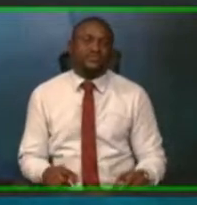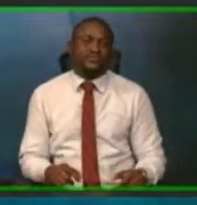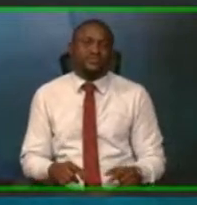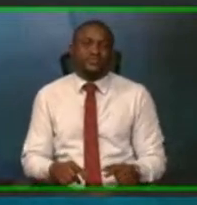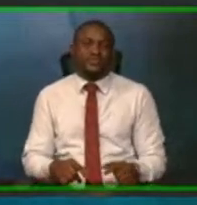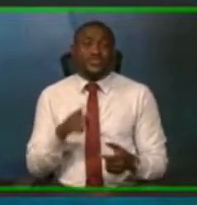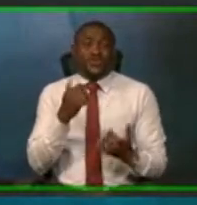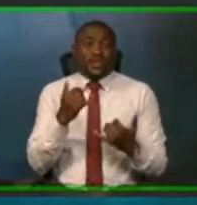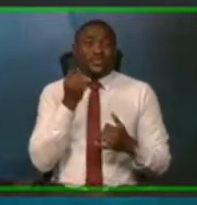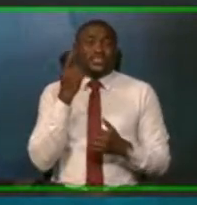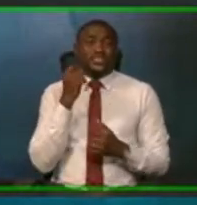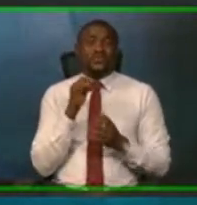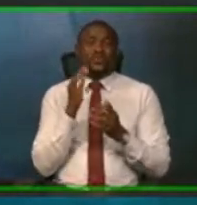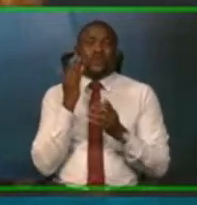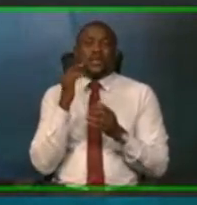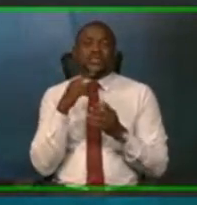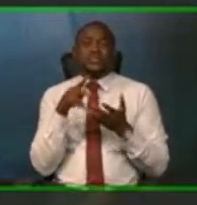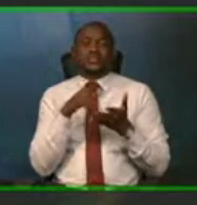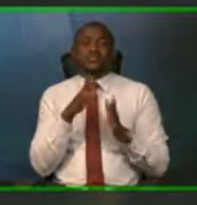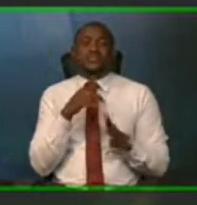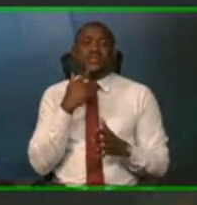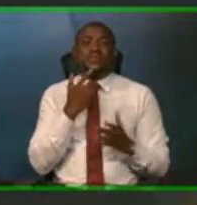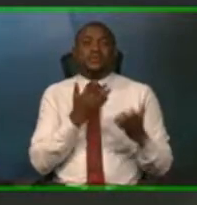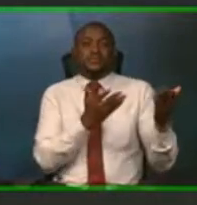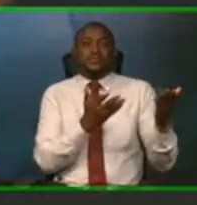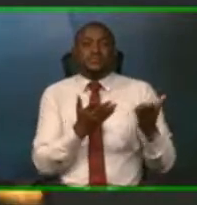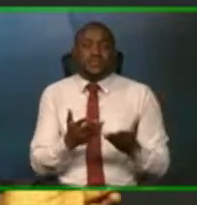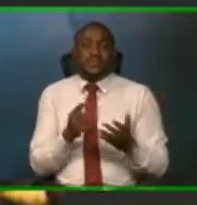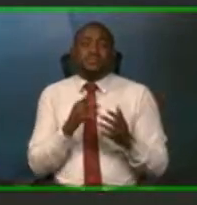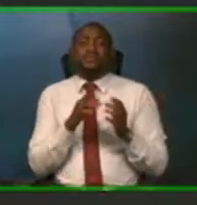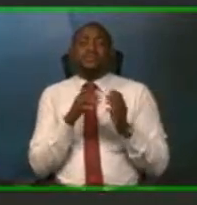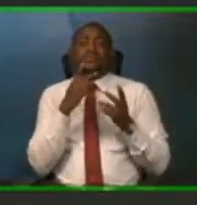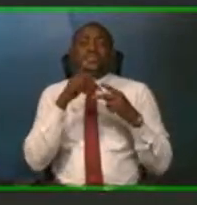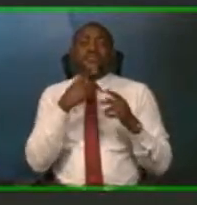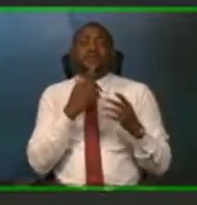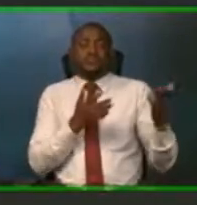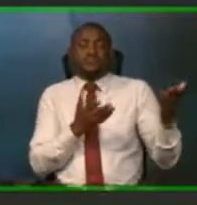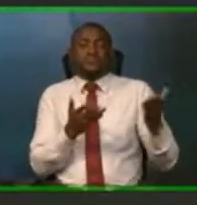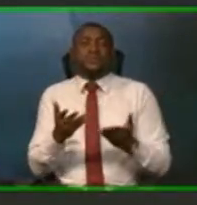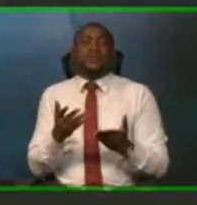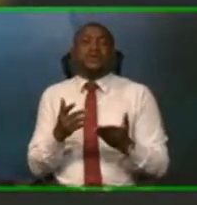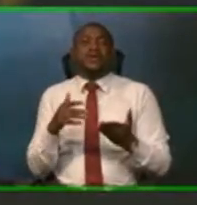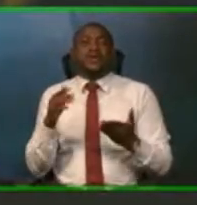You now understand why the psalmist will say, bring me, or the prophet will say, bring me a minstrel.